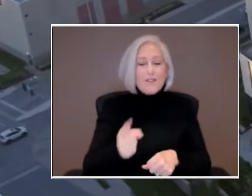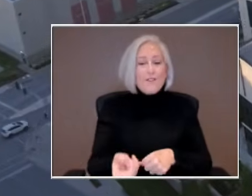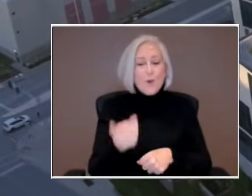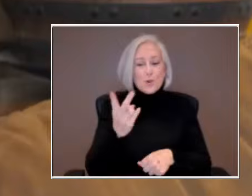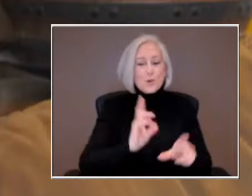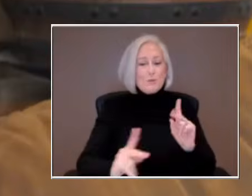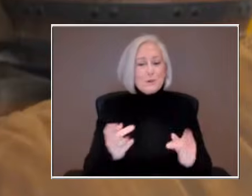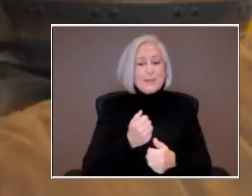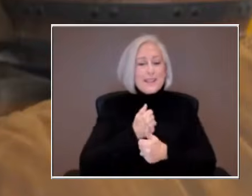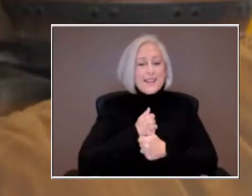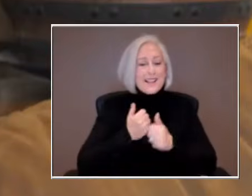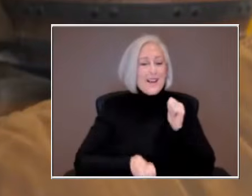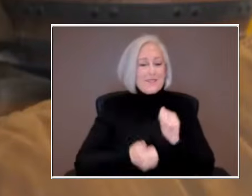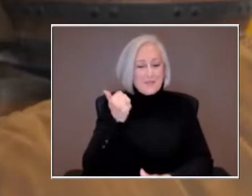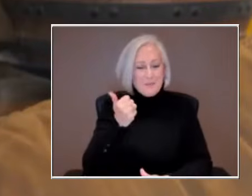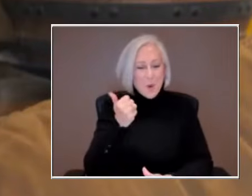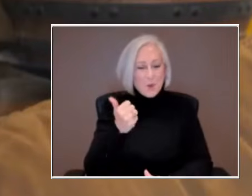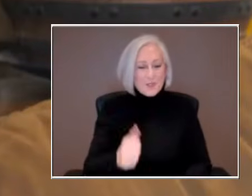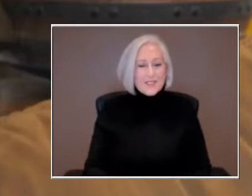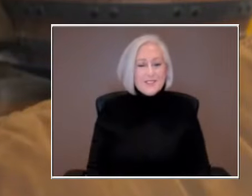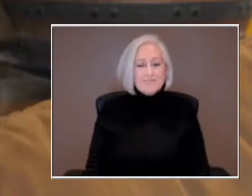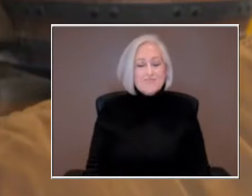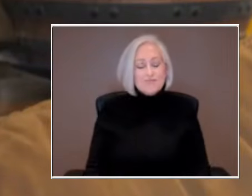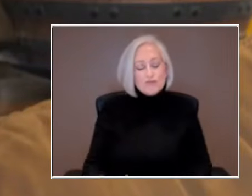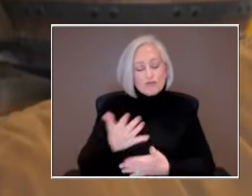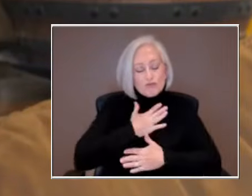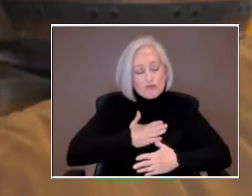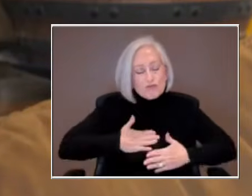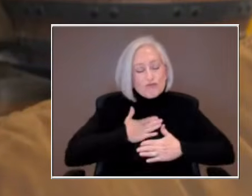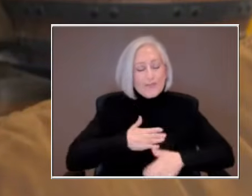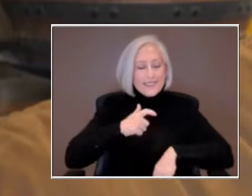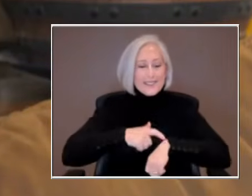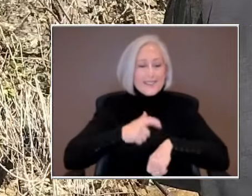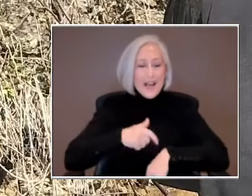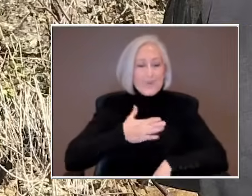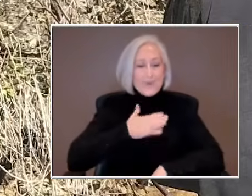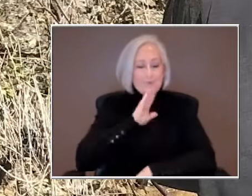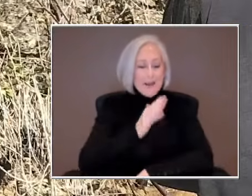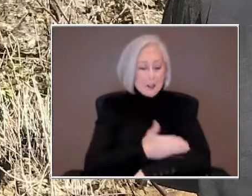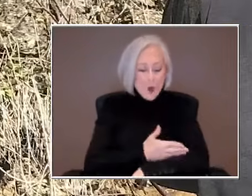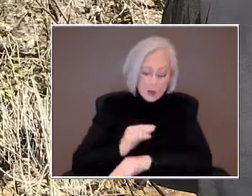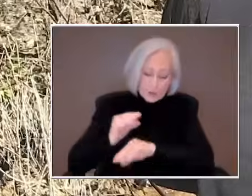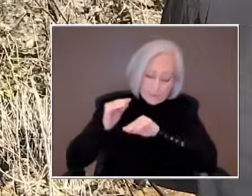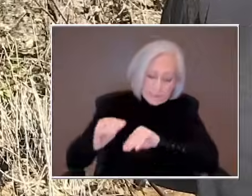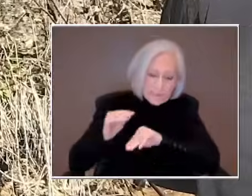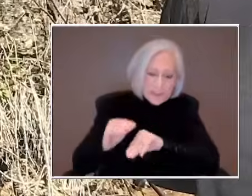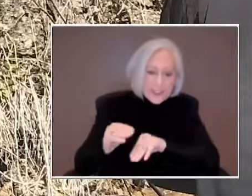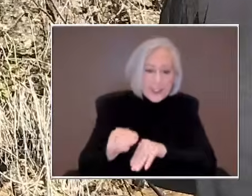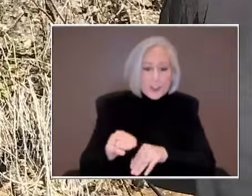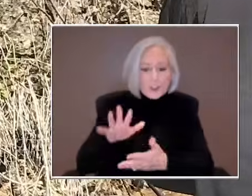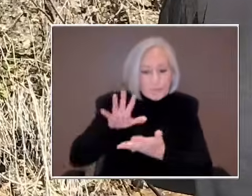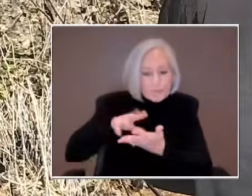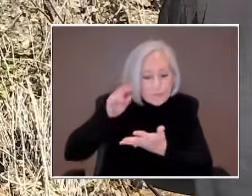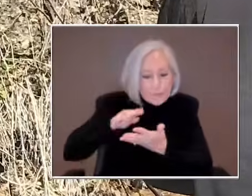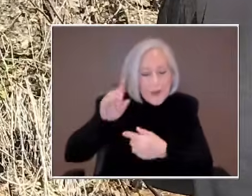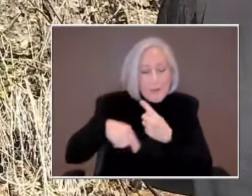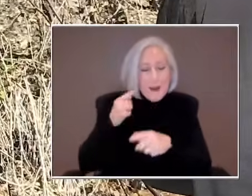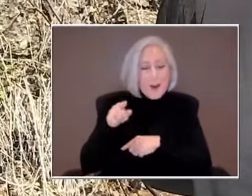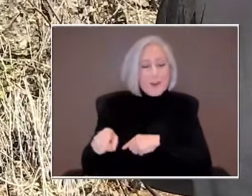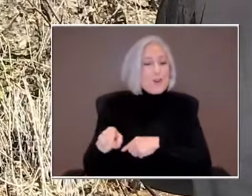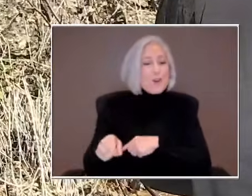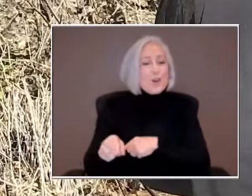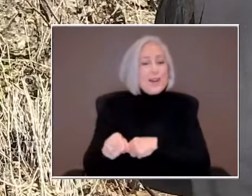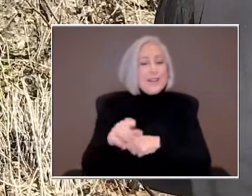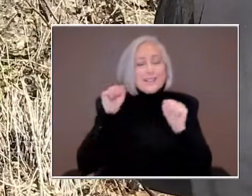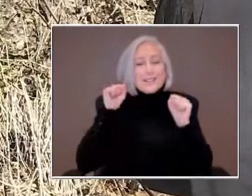the most. Spending time with her and teaching her how to do certain things and get to know her, like just this wonderful little